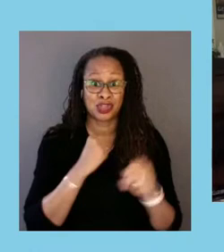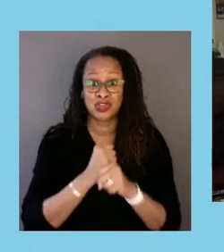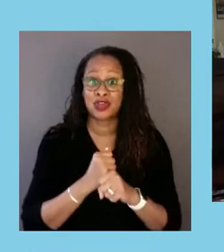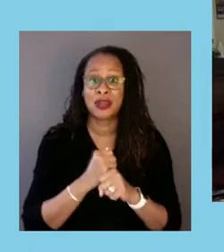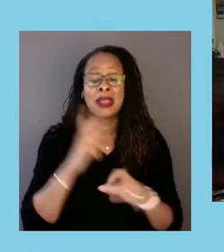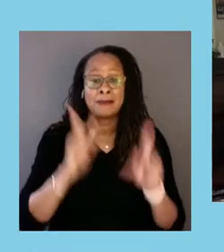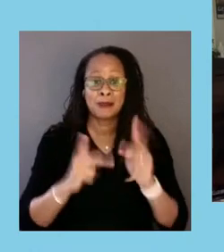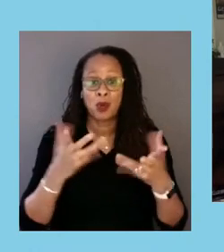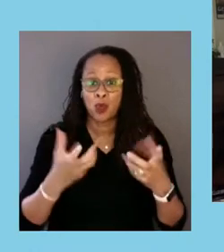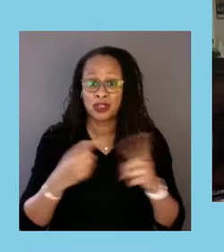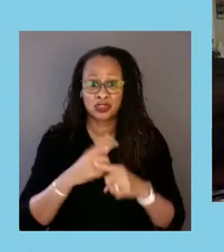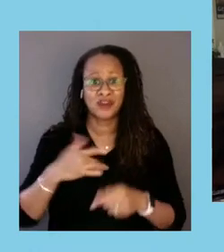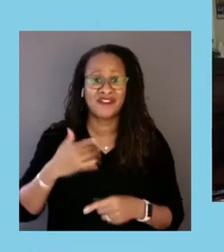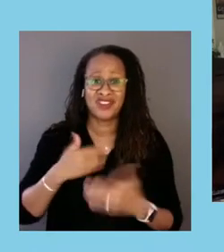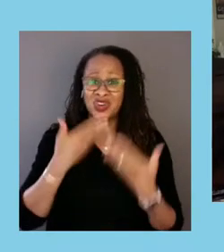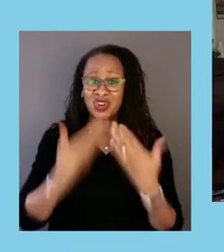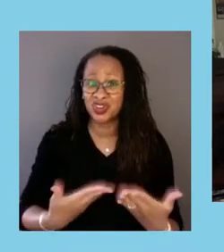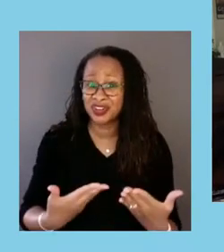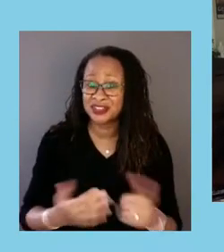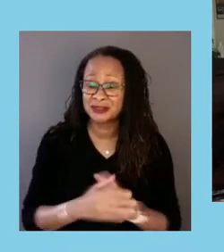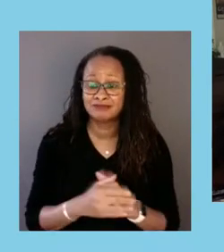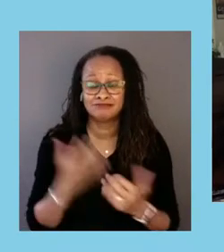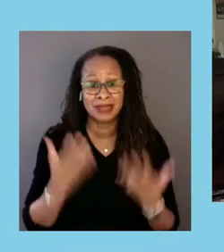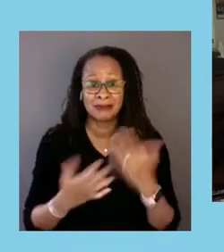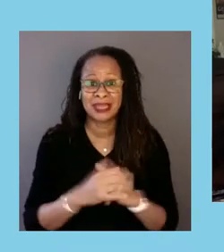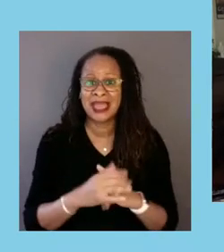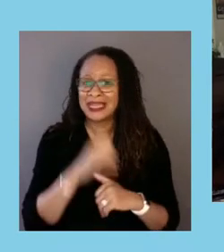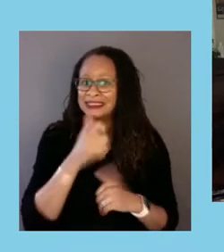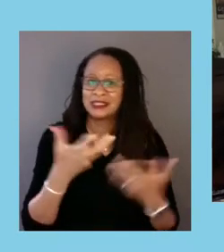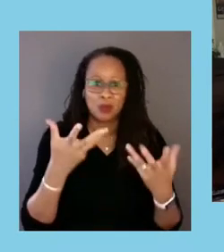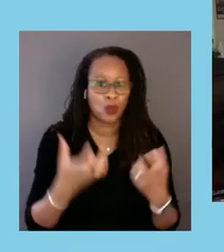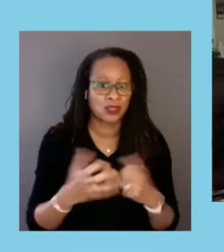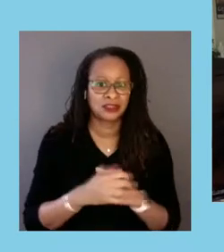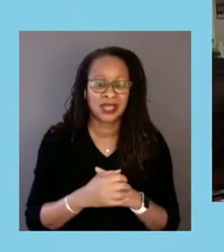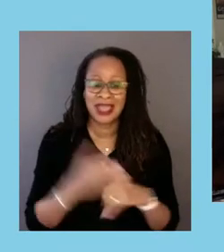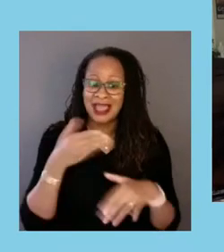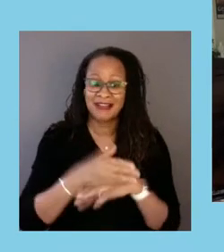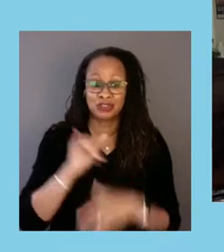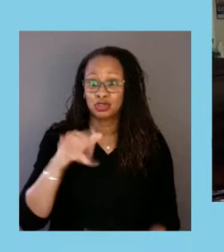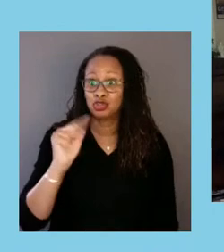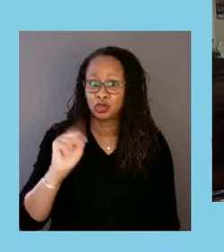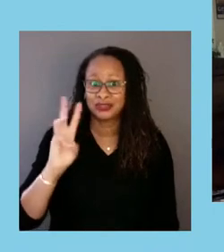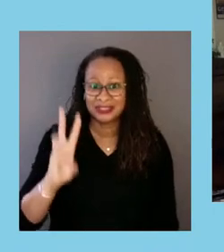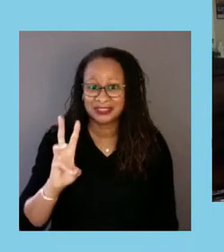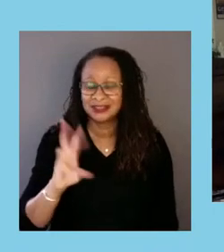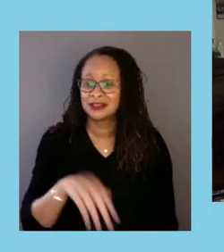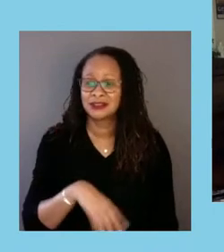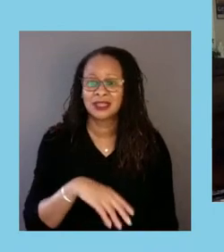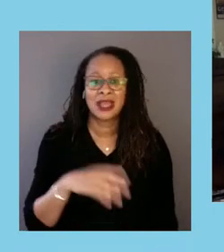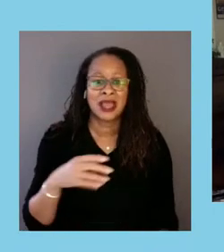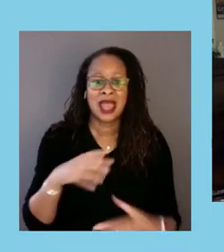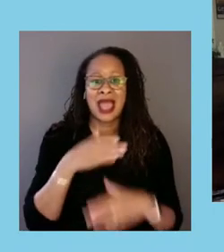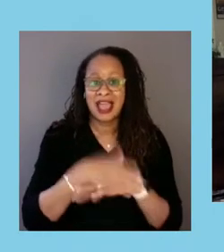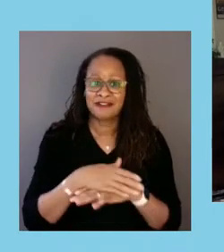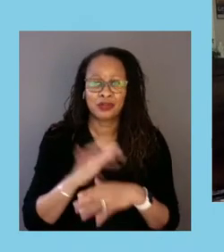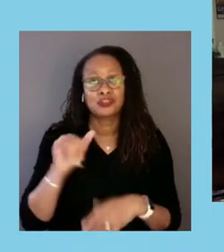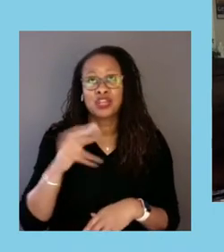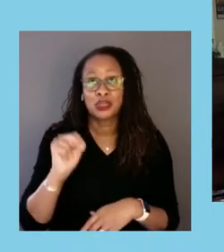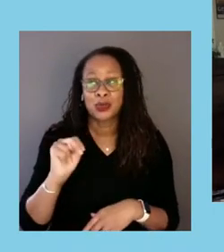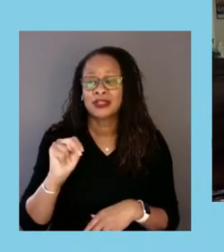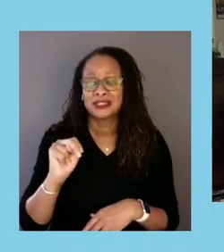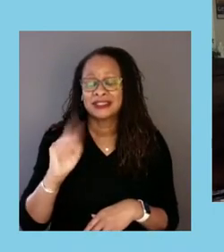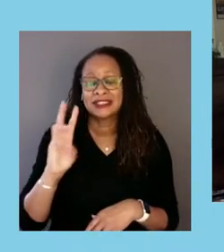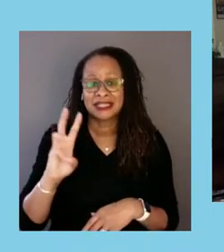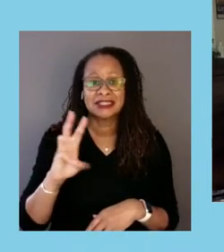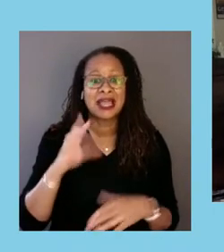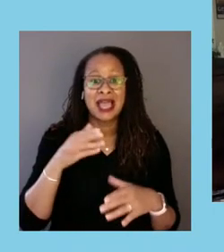feel good, maybe, you know, and didn't want to, like, after June 6th, after especially the inauguration, it's like, you know, it was like a